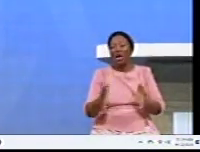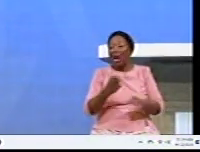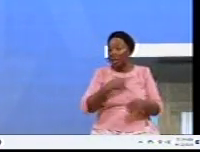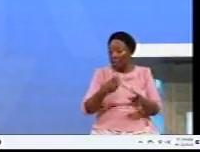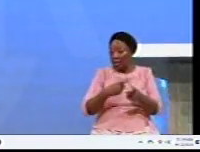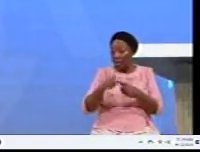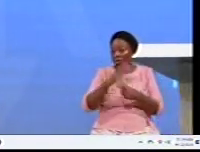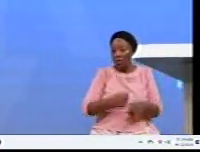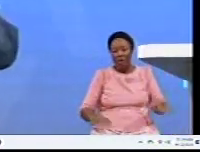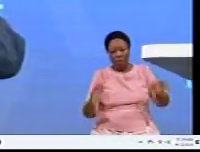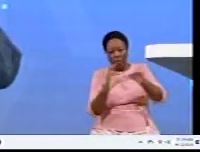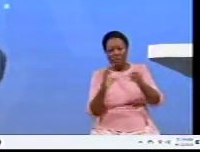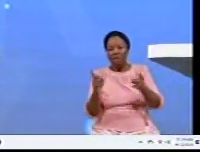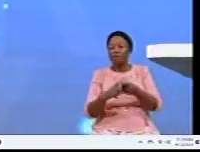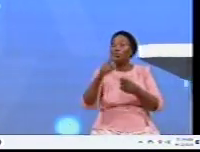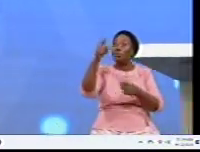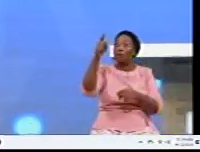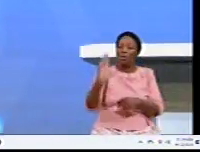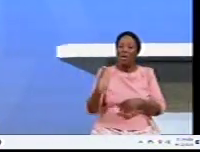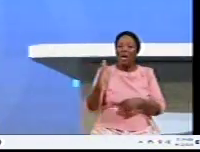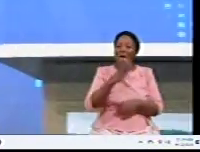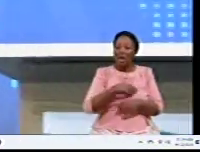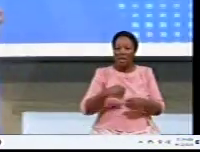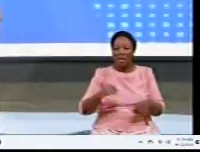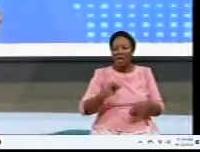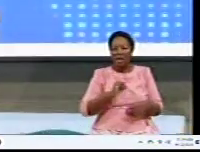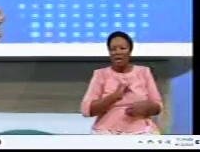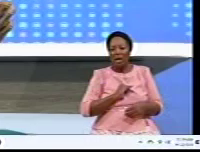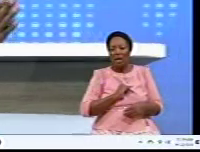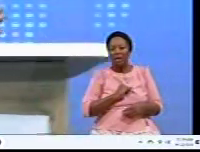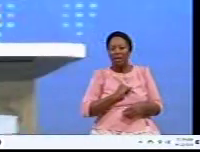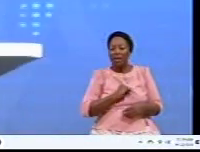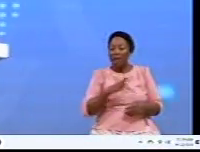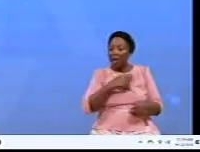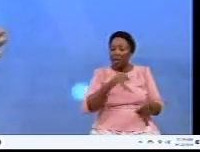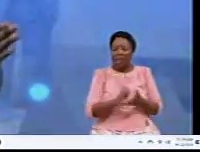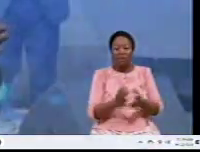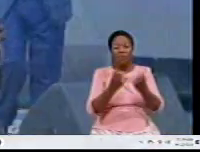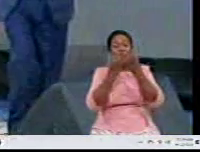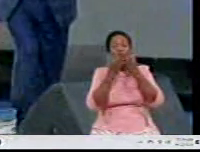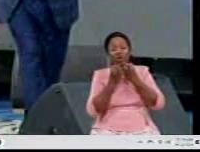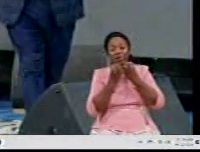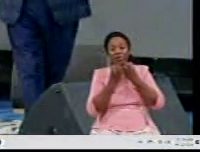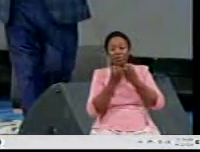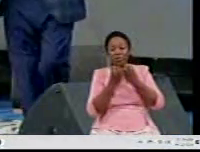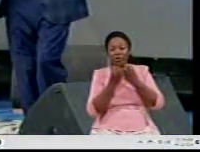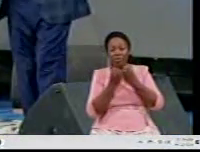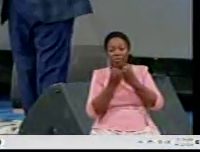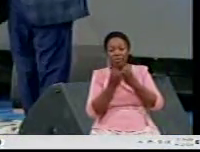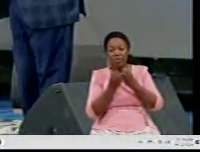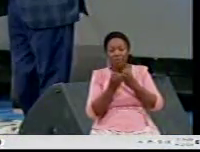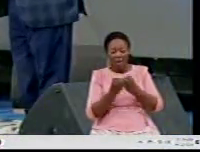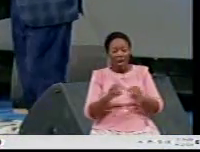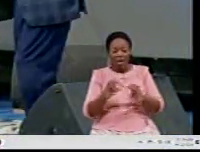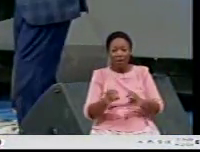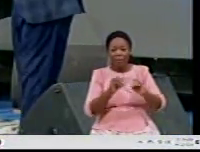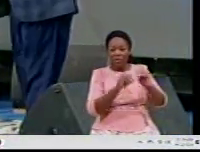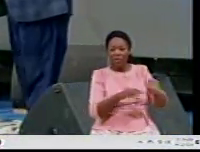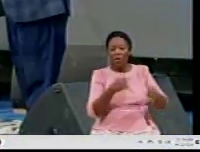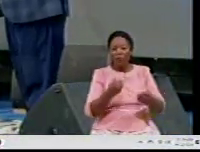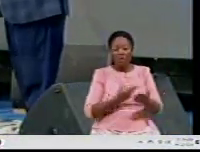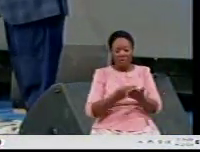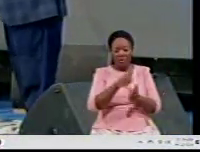are reconciled to God, and there's that precious imputation of the righteousness of